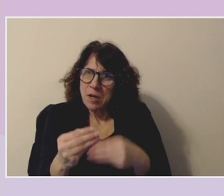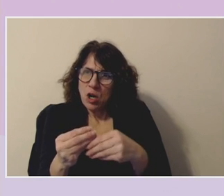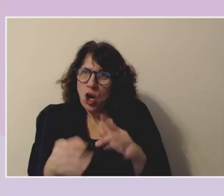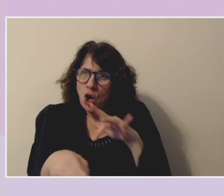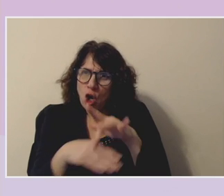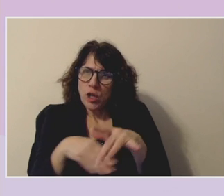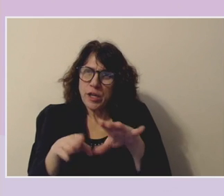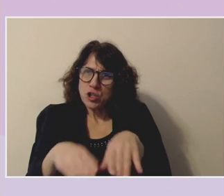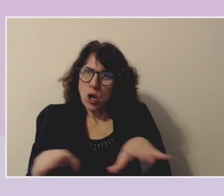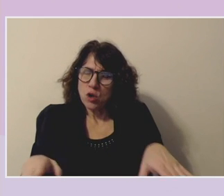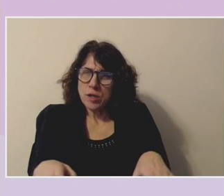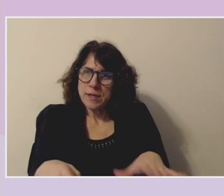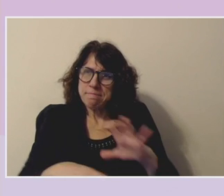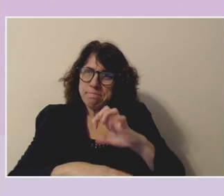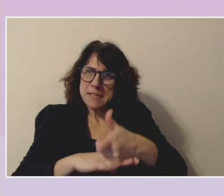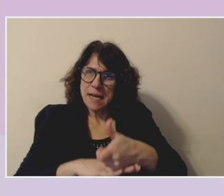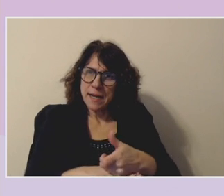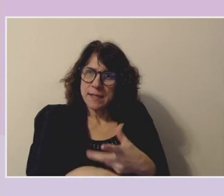settings.